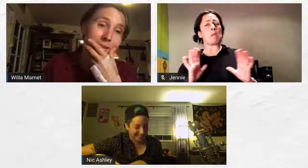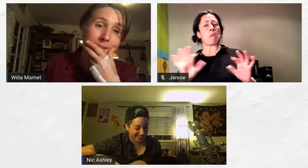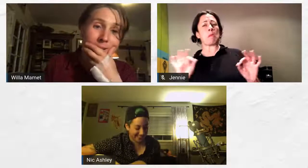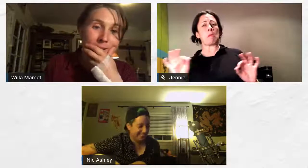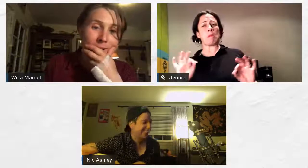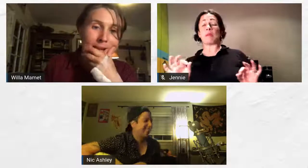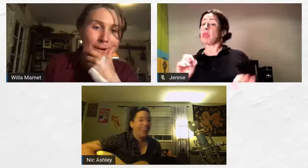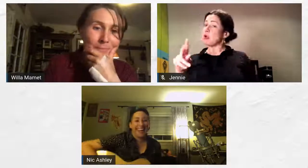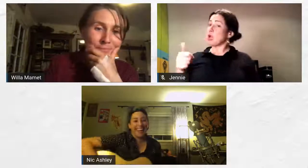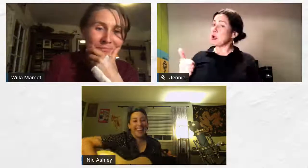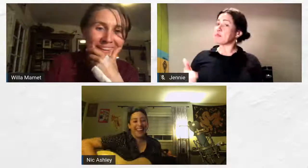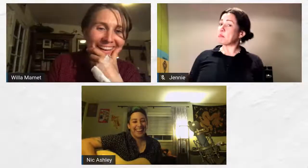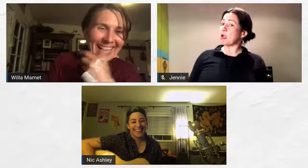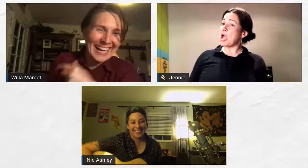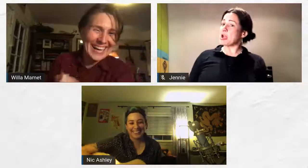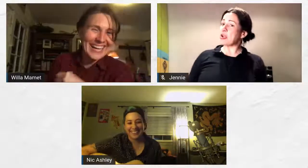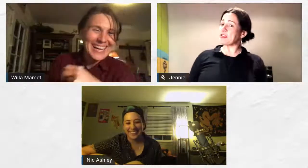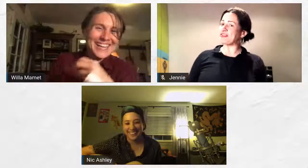well, okay.